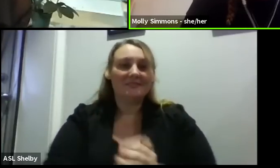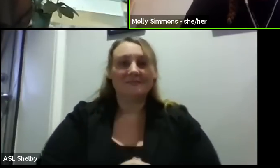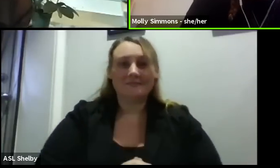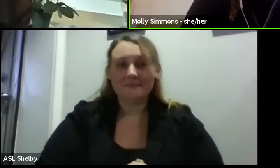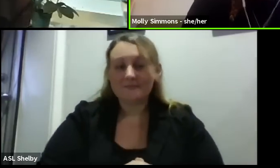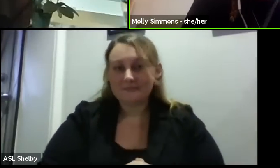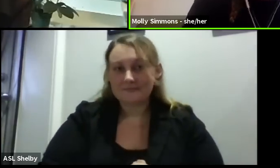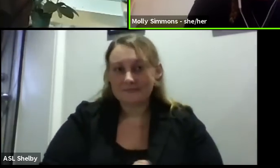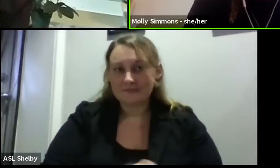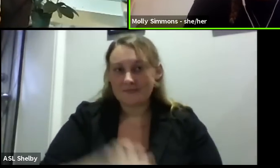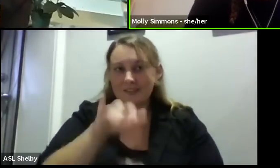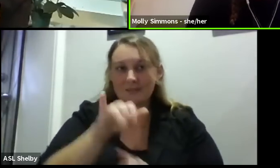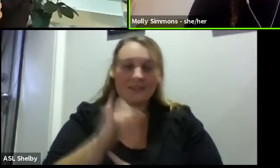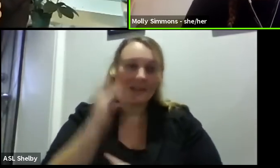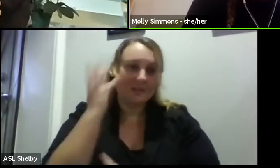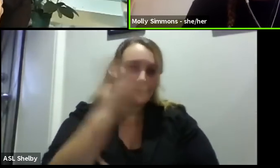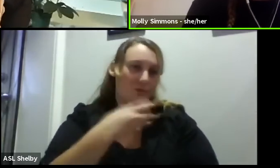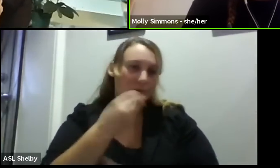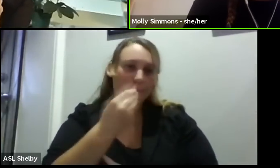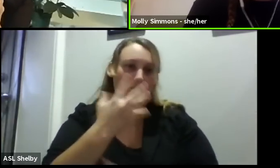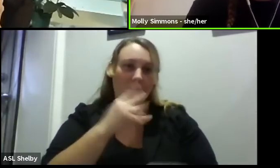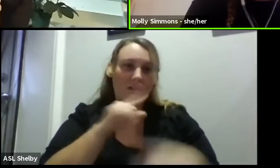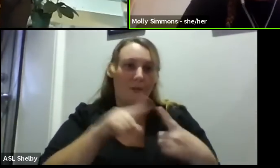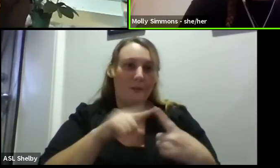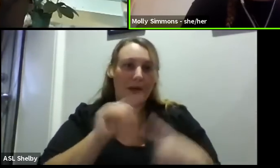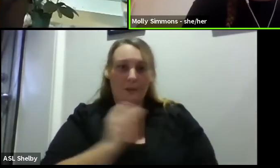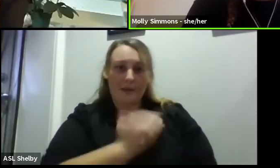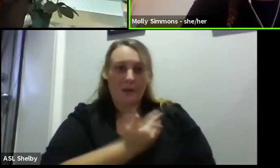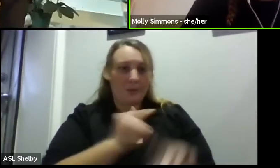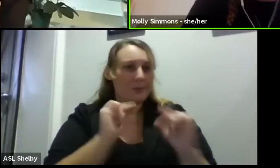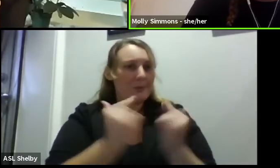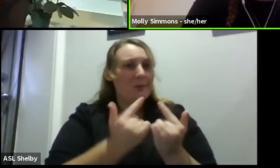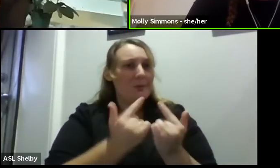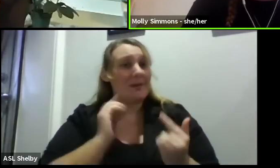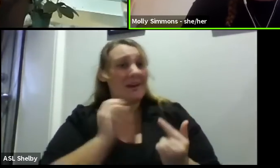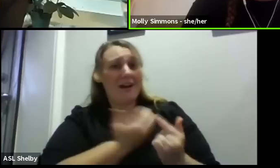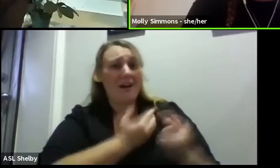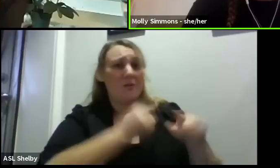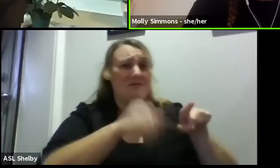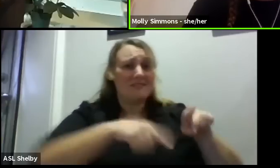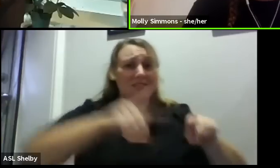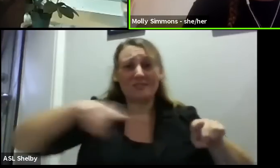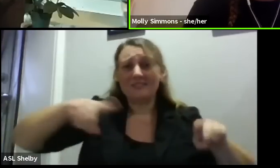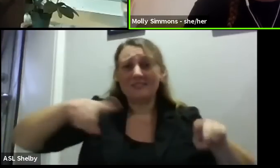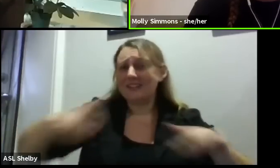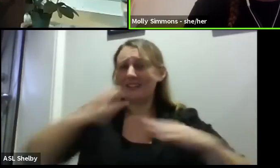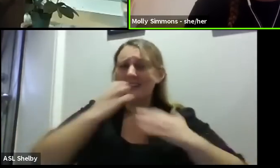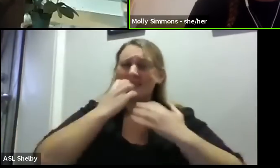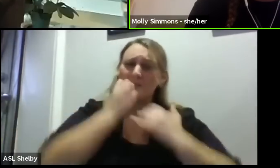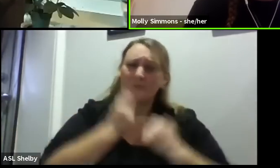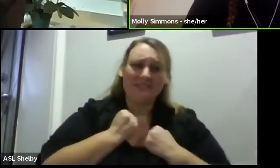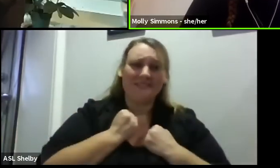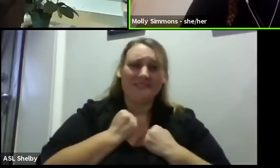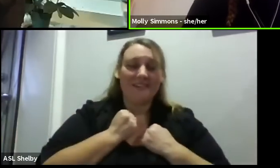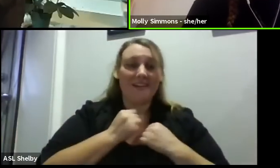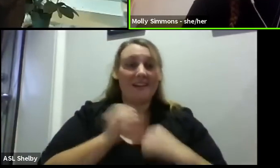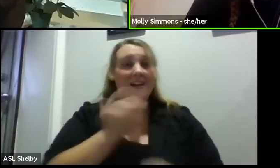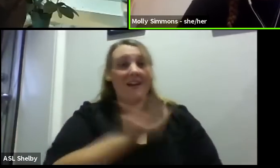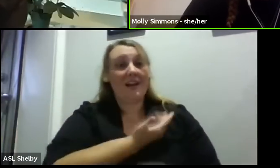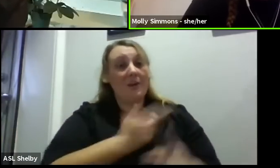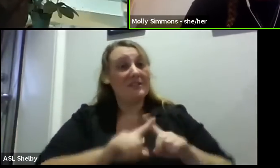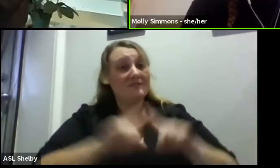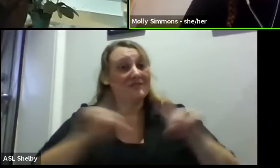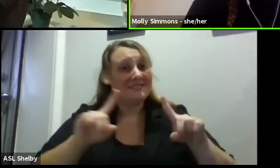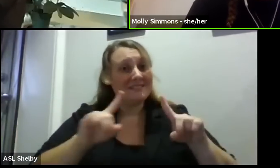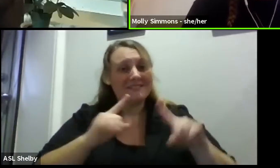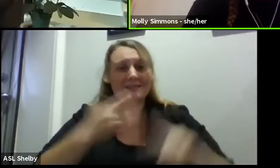is what is so beautiful about us. We embrace our differences and know that our greatest asset is in fact how different we all are. We honor